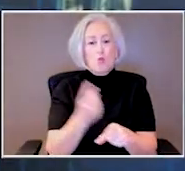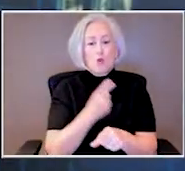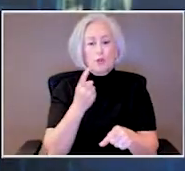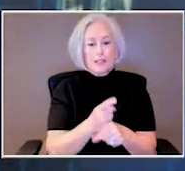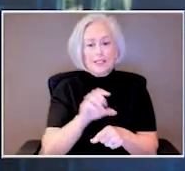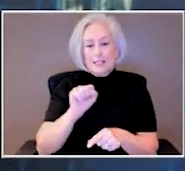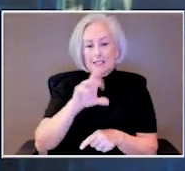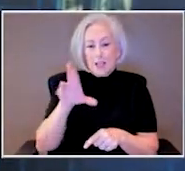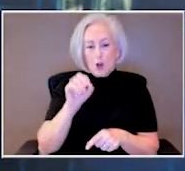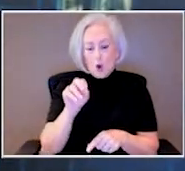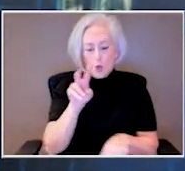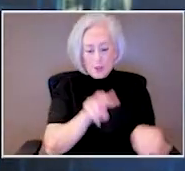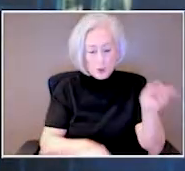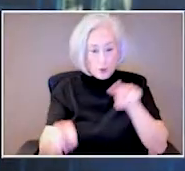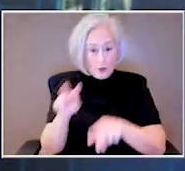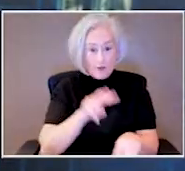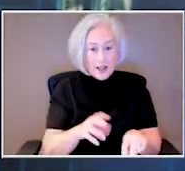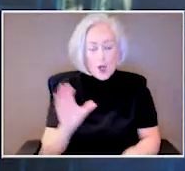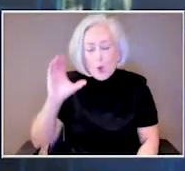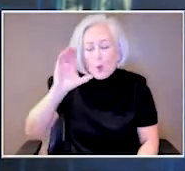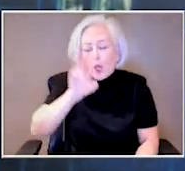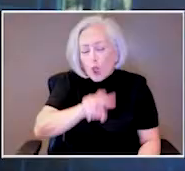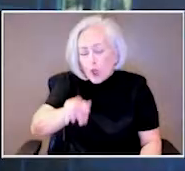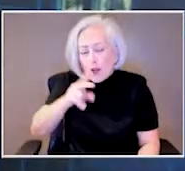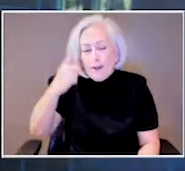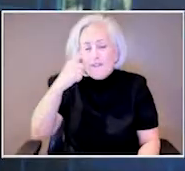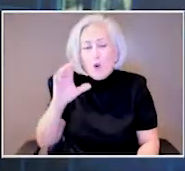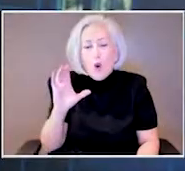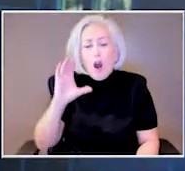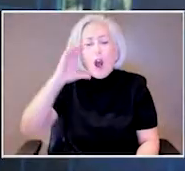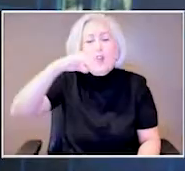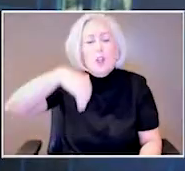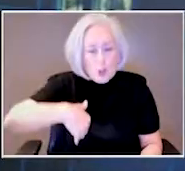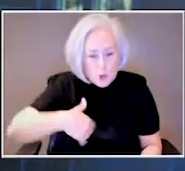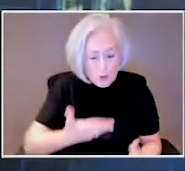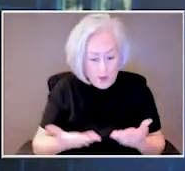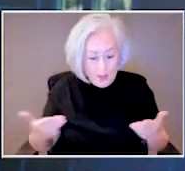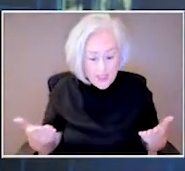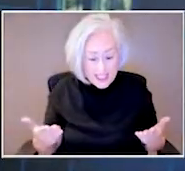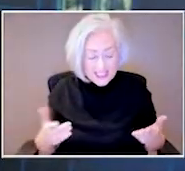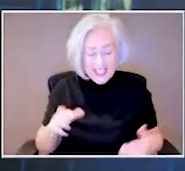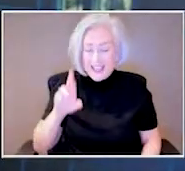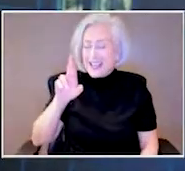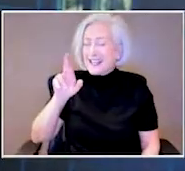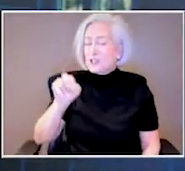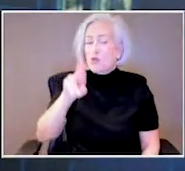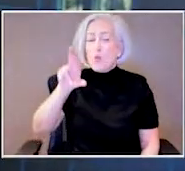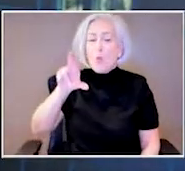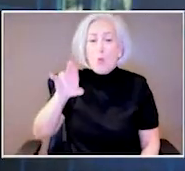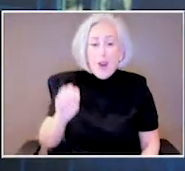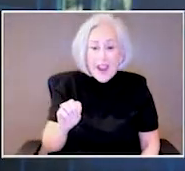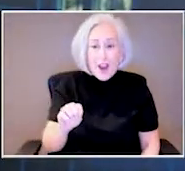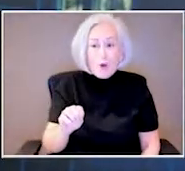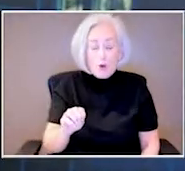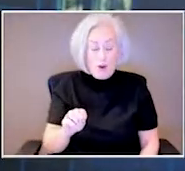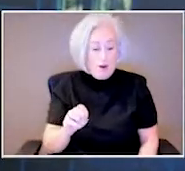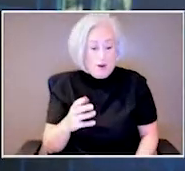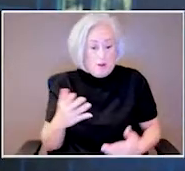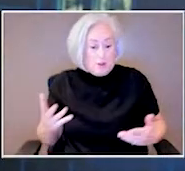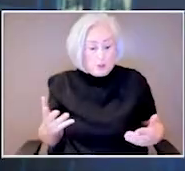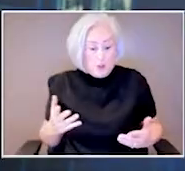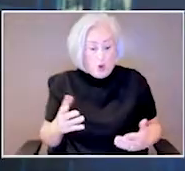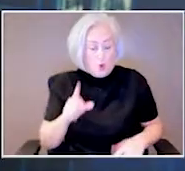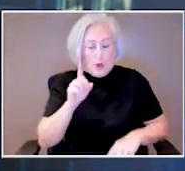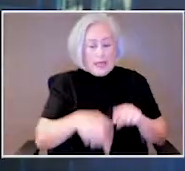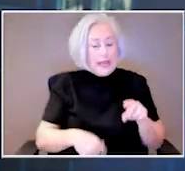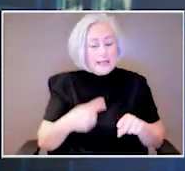mean, we're dealing with a cancer that is so rare. There's no, this is what 1,000 people are